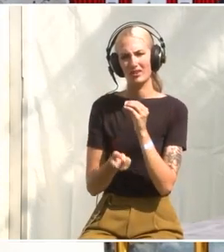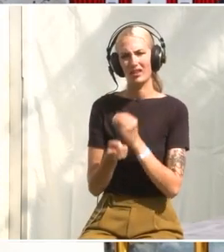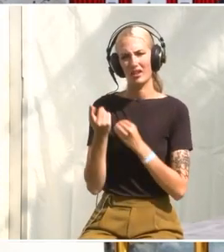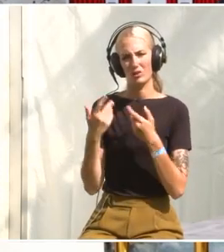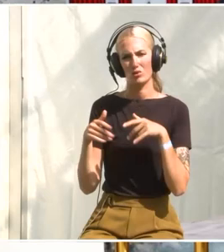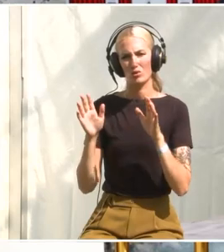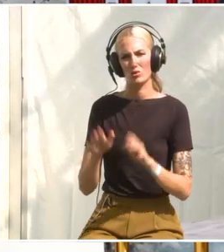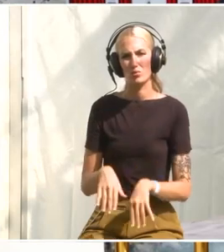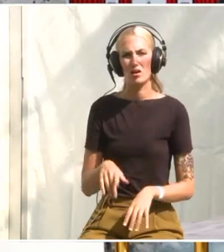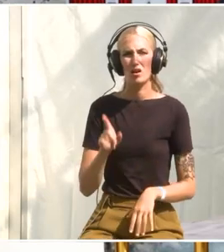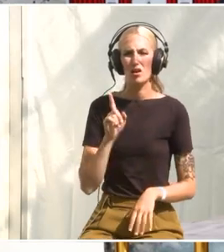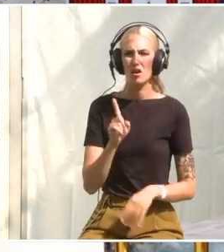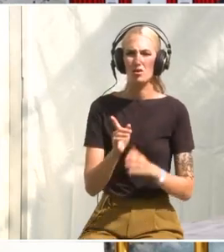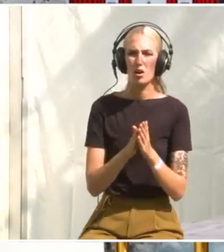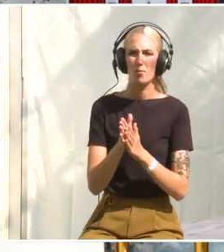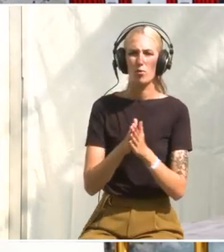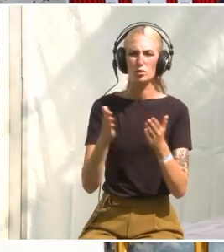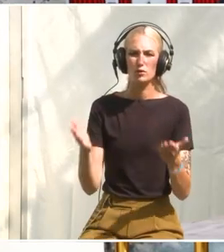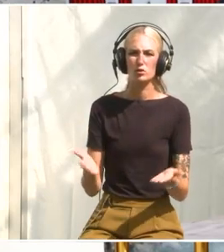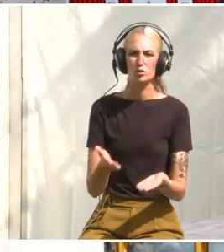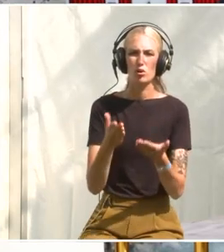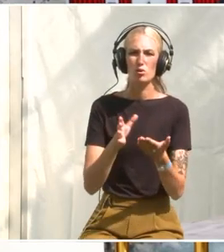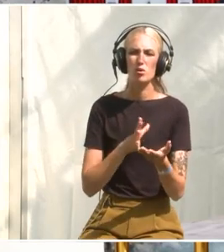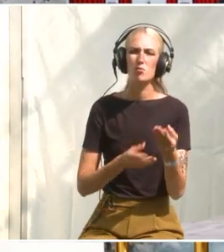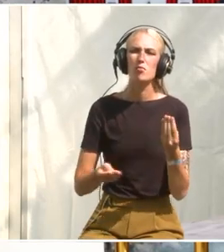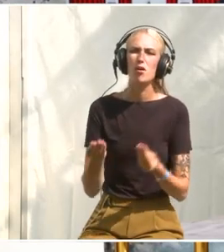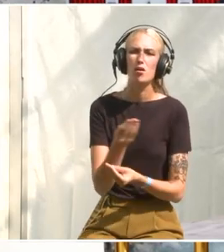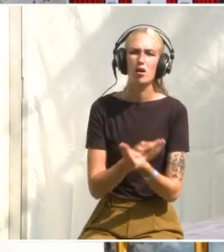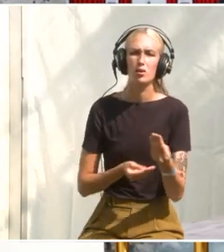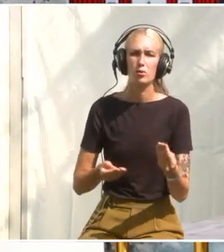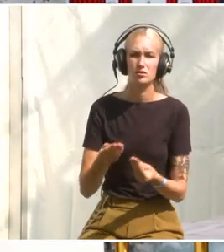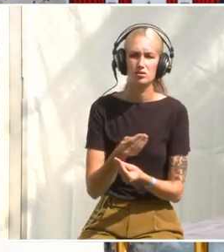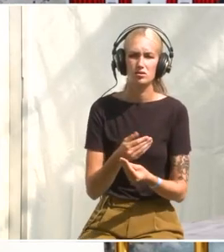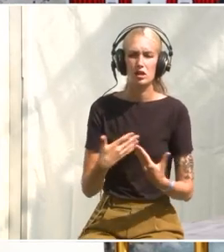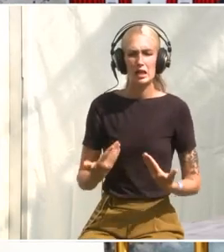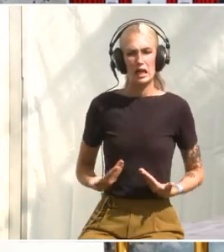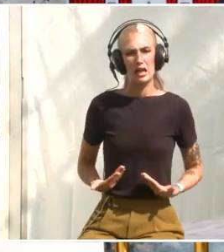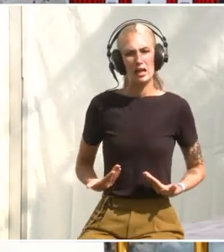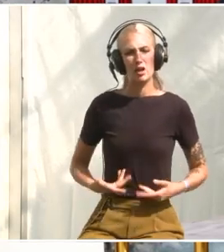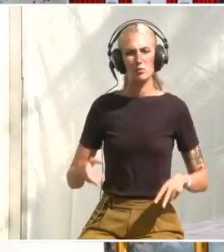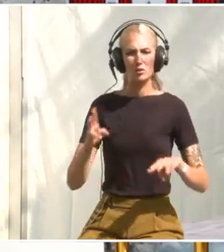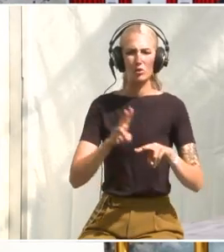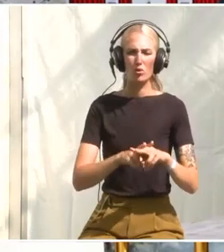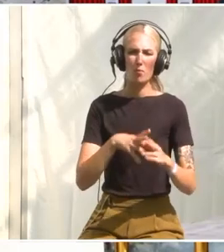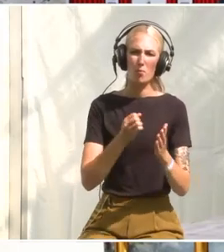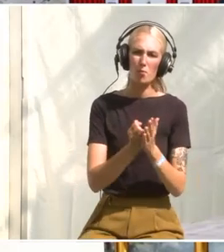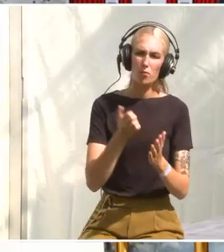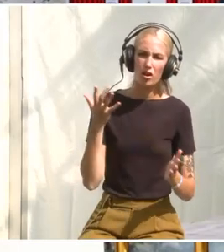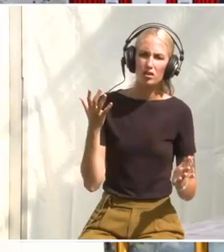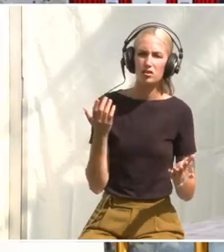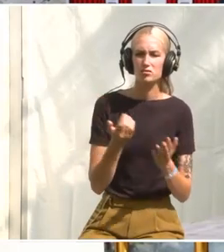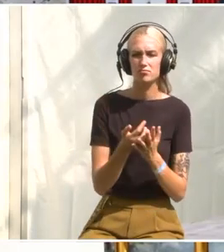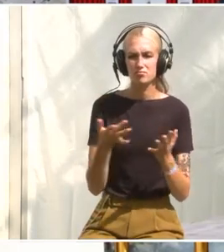was actually sort of economic reasons behind it. The rising cost of living, housing crisis, that